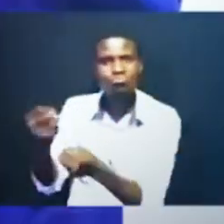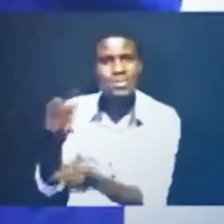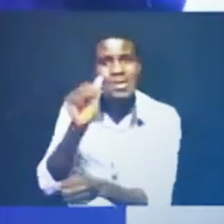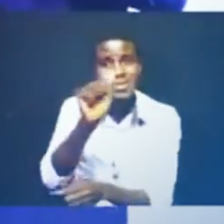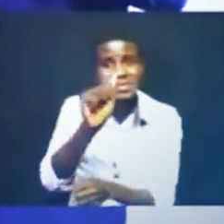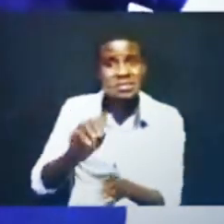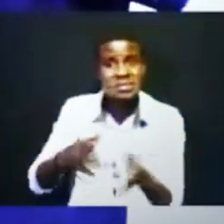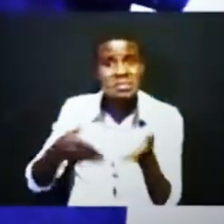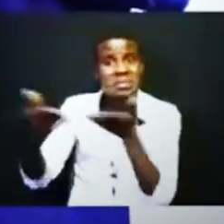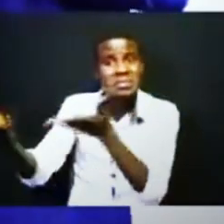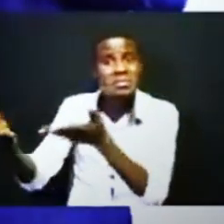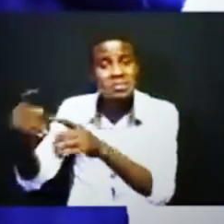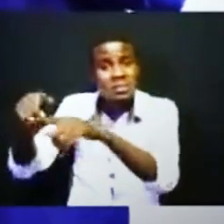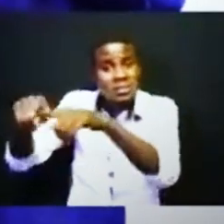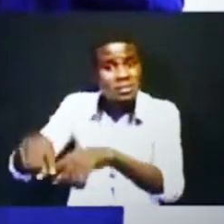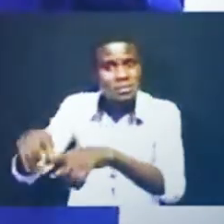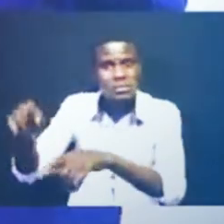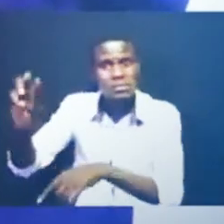them.